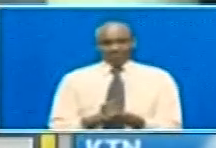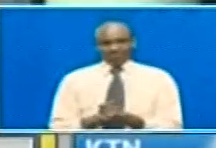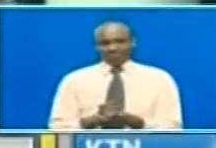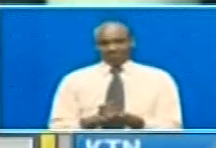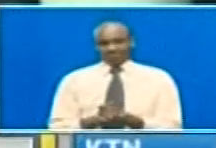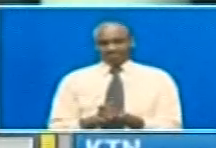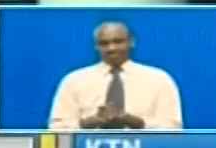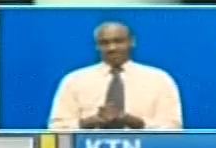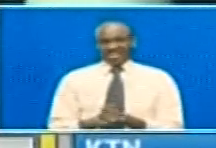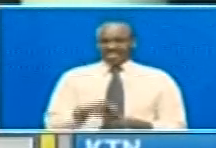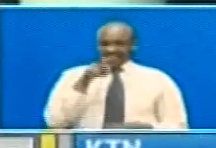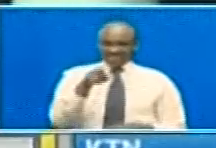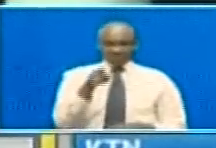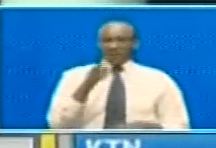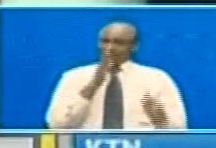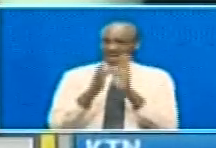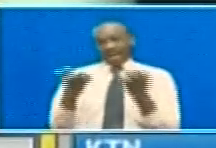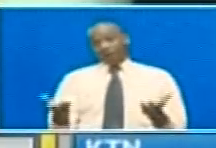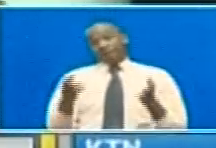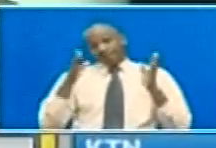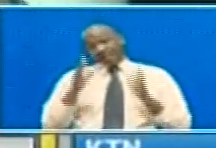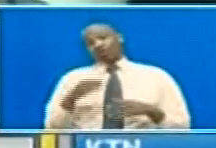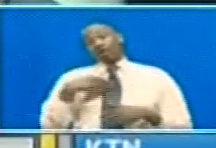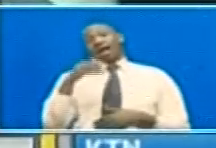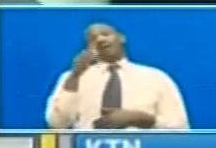actually been alleged by, again, Honorable Abaguna Mwamba,